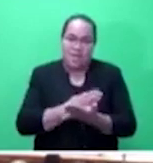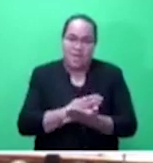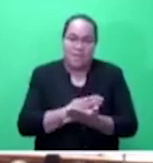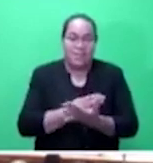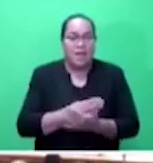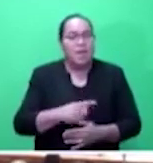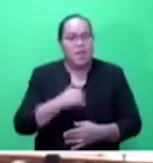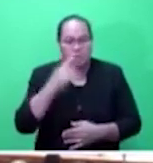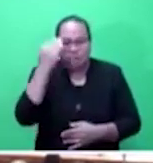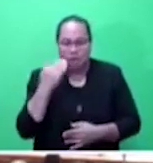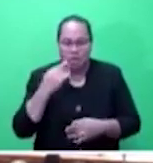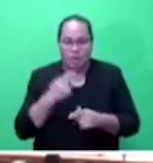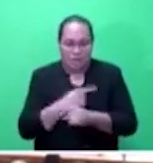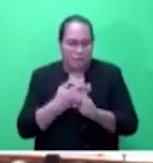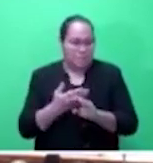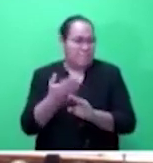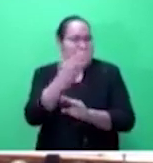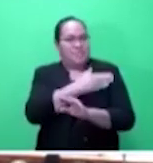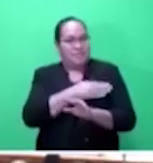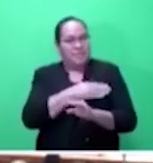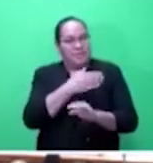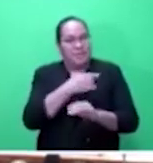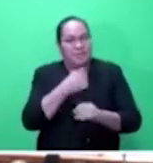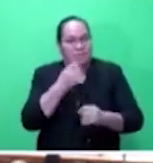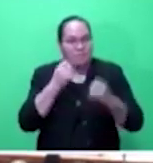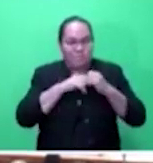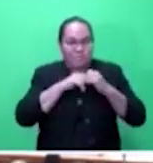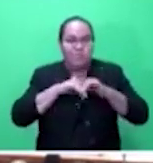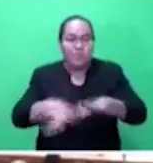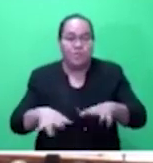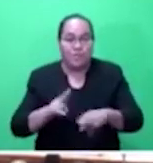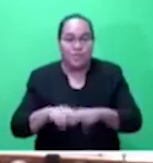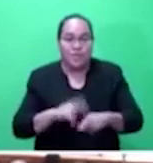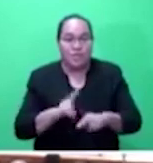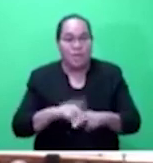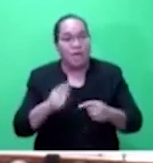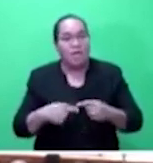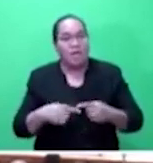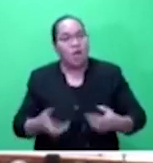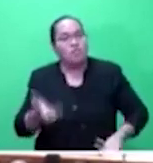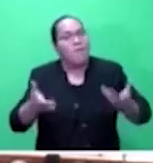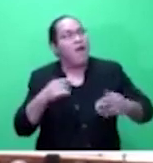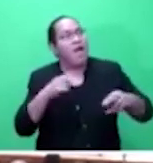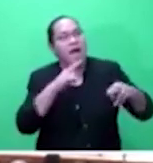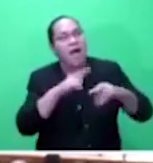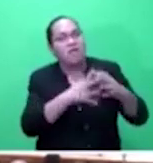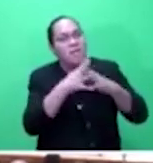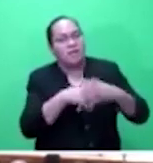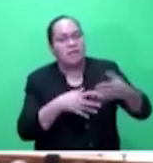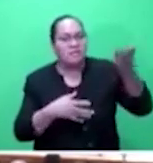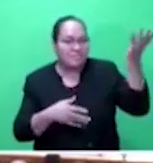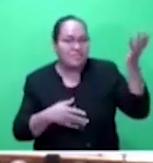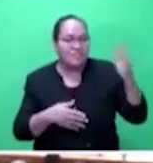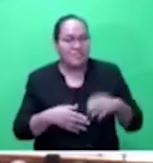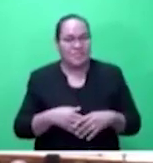one short week after the COVID-19 hit Fiji. By contrast, the United States, for example, only just passed their own economic